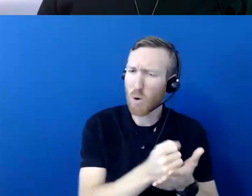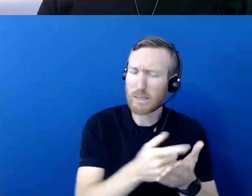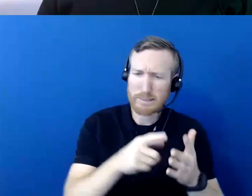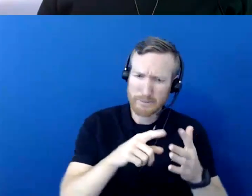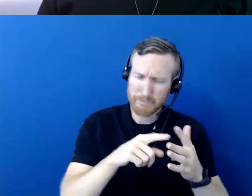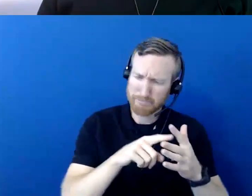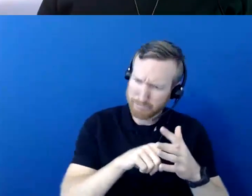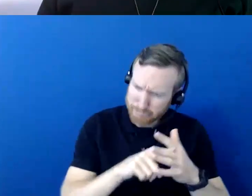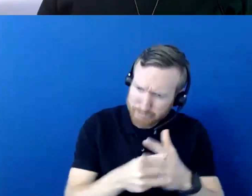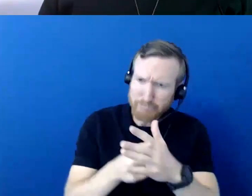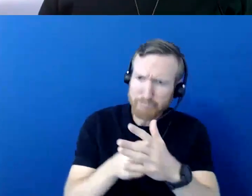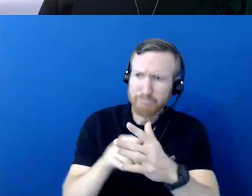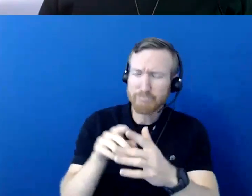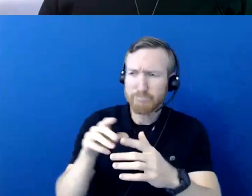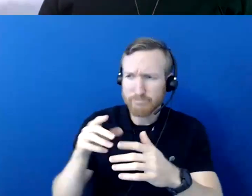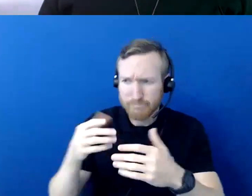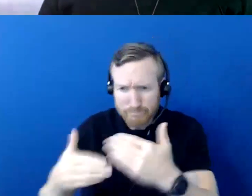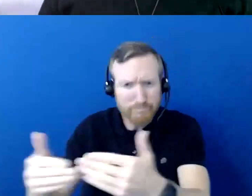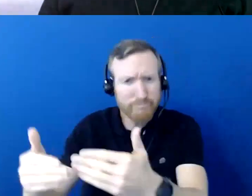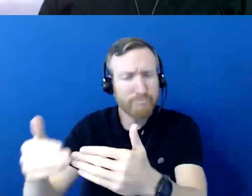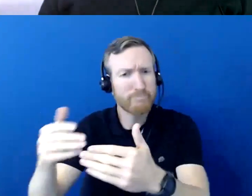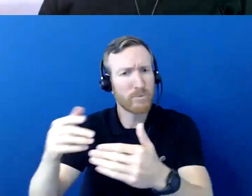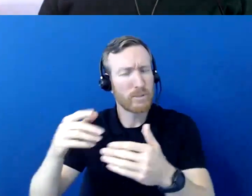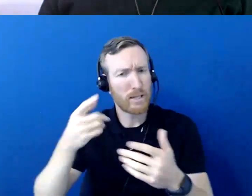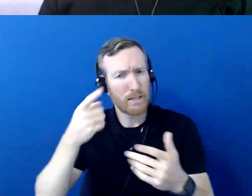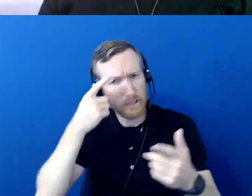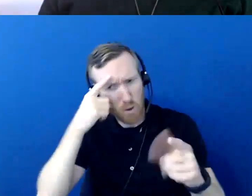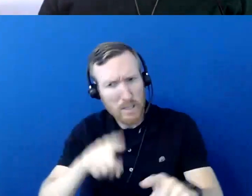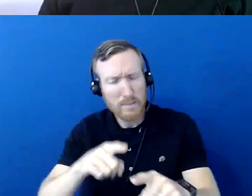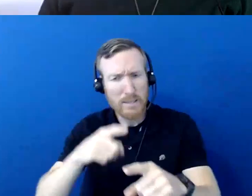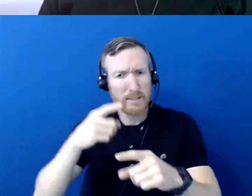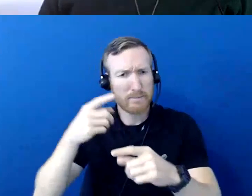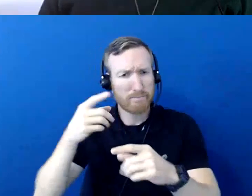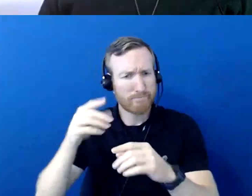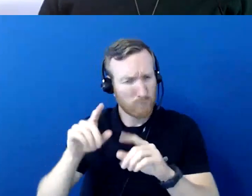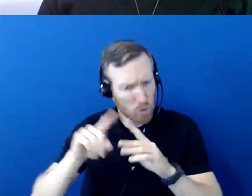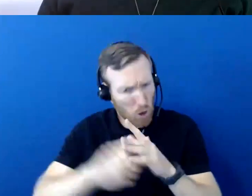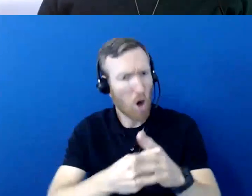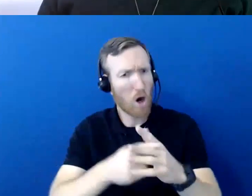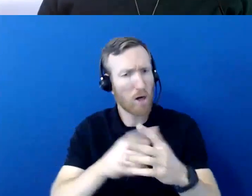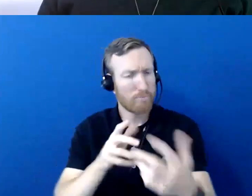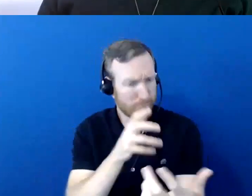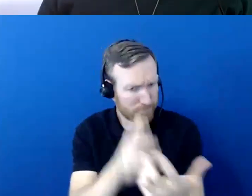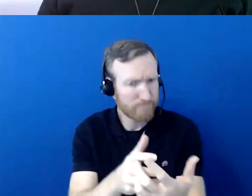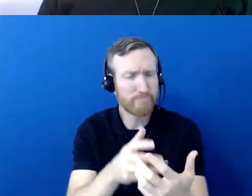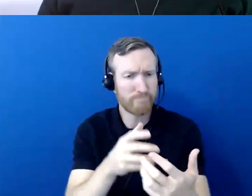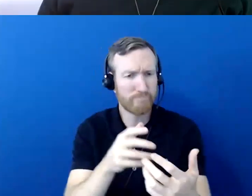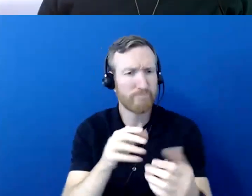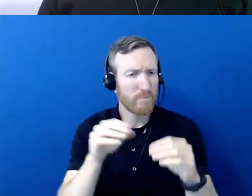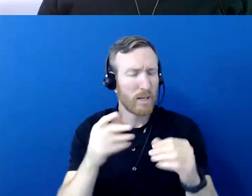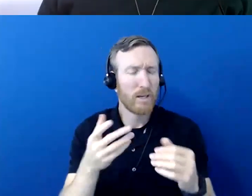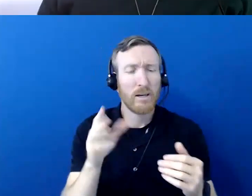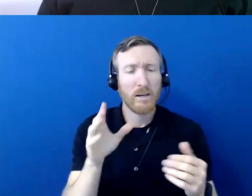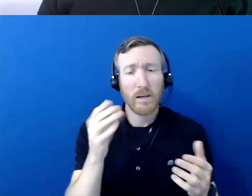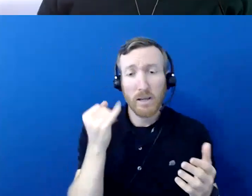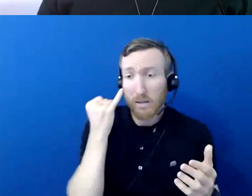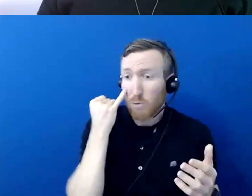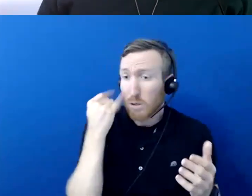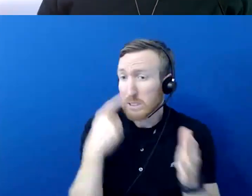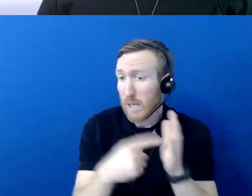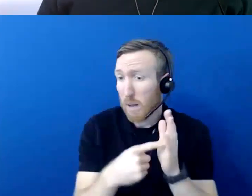action to implement what was agreed to. So, for example, if there's something that needs to be